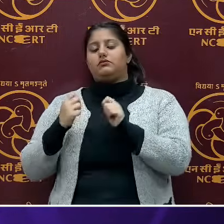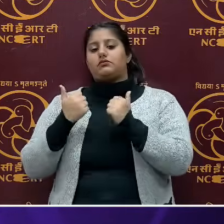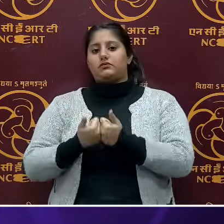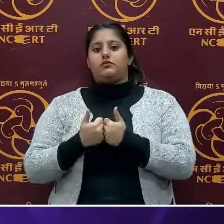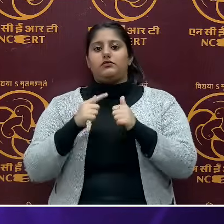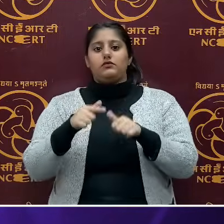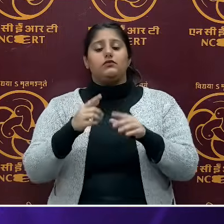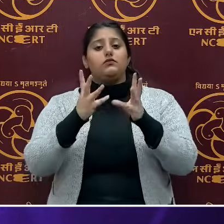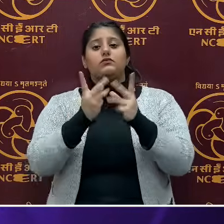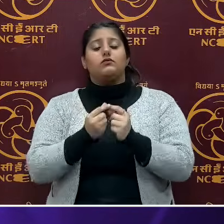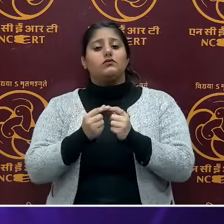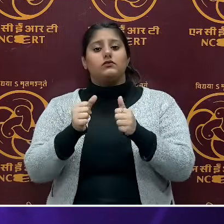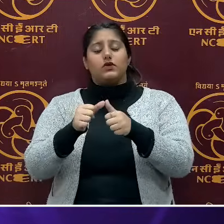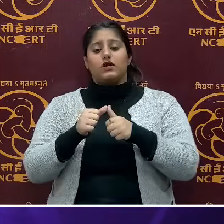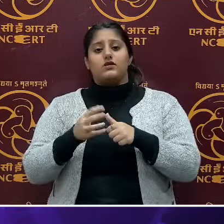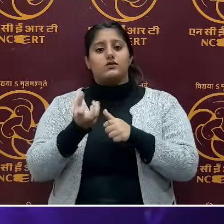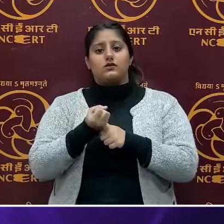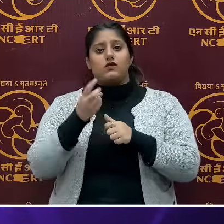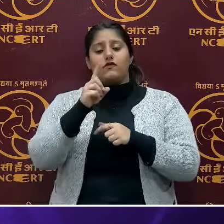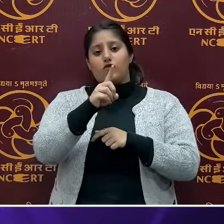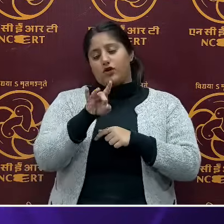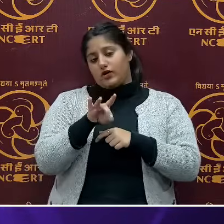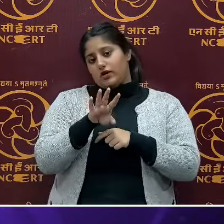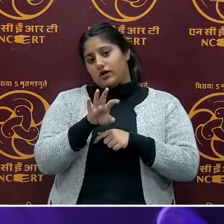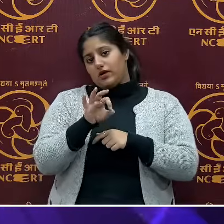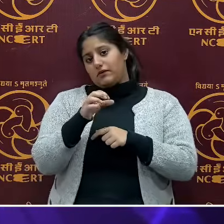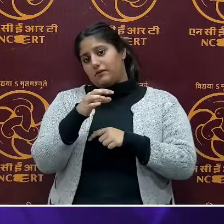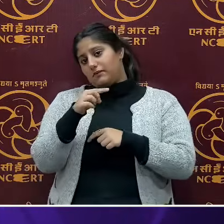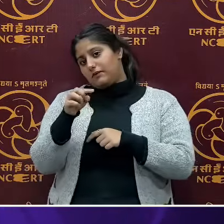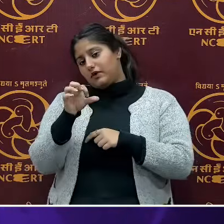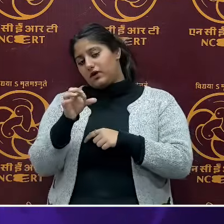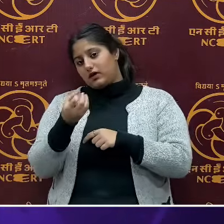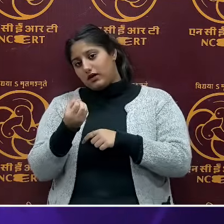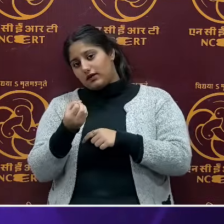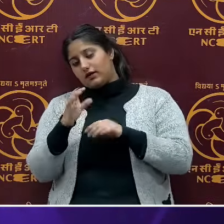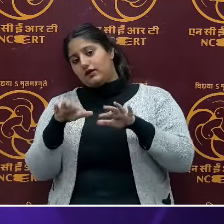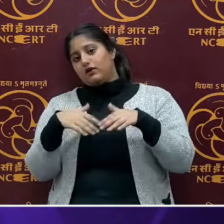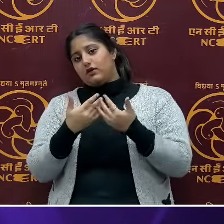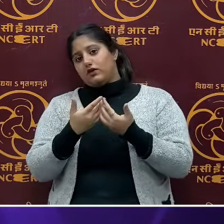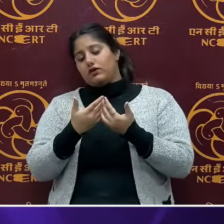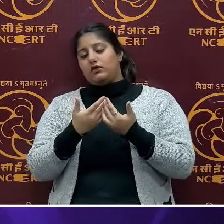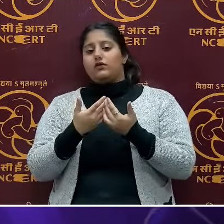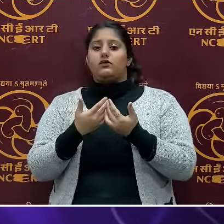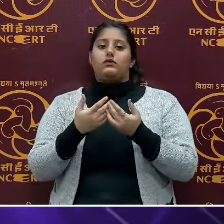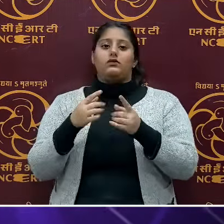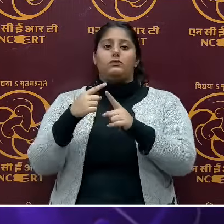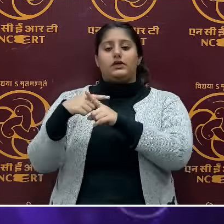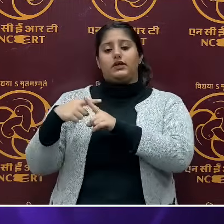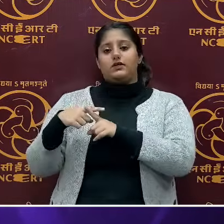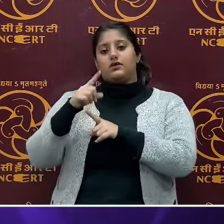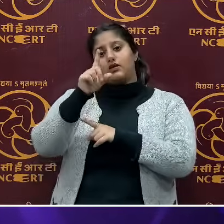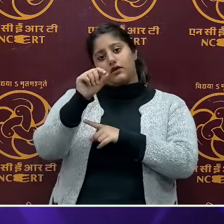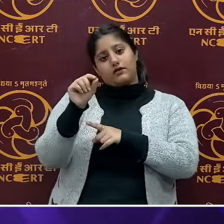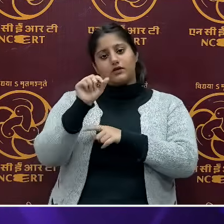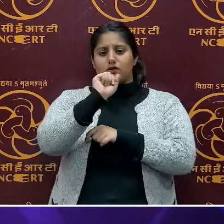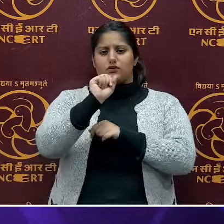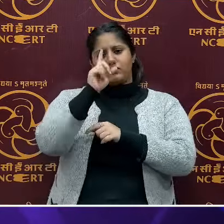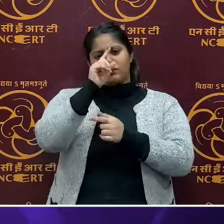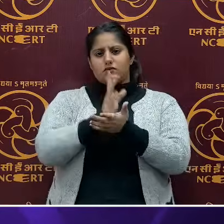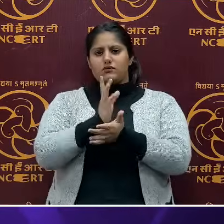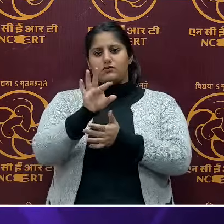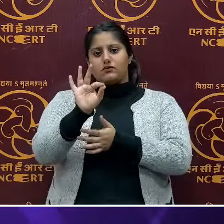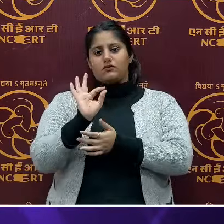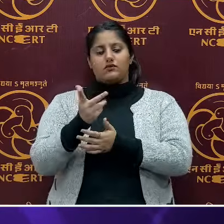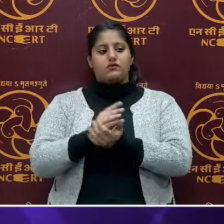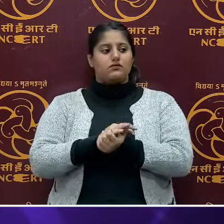will you get? 40 40 upon 90. Or you can just multiply this by 100. It's up to you.